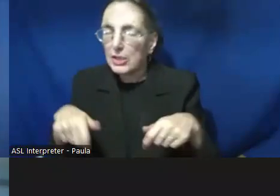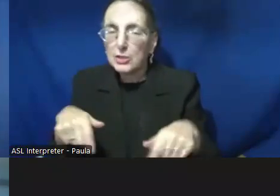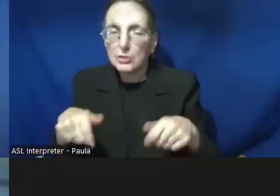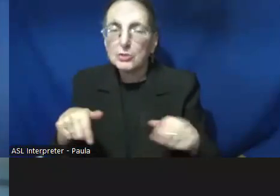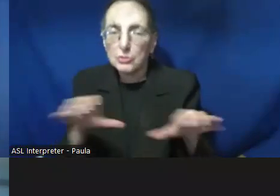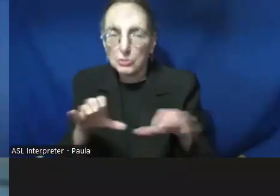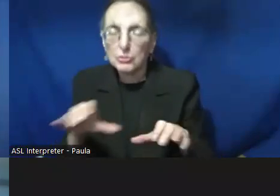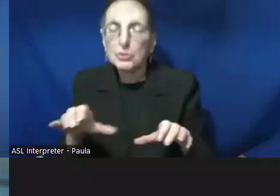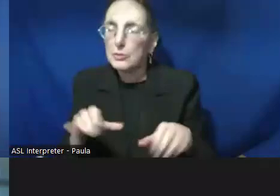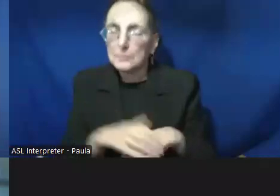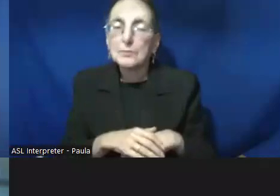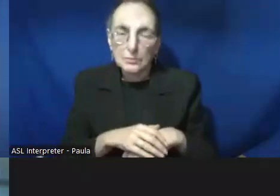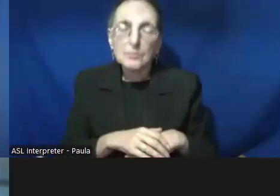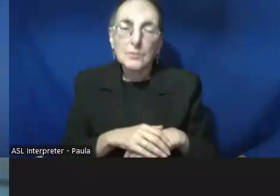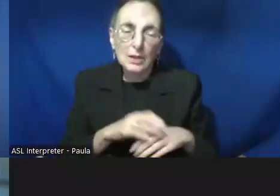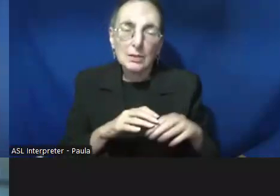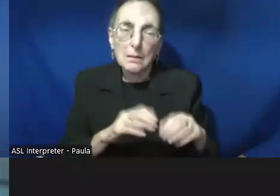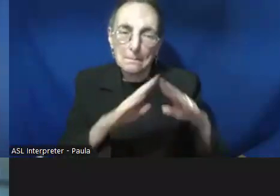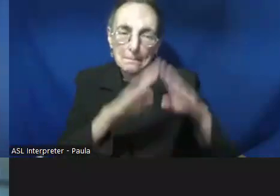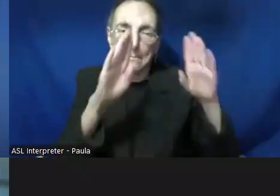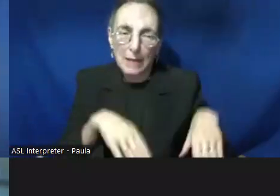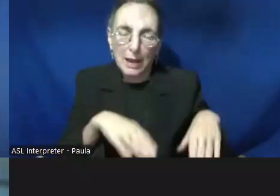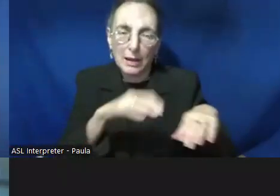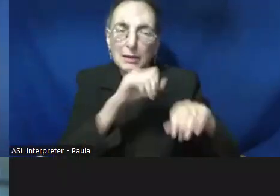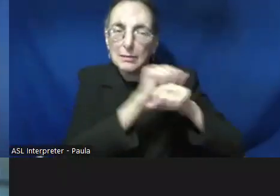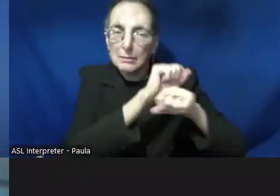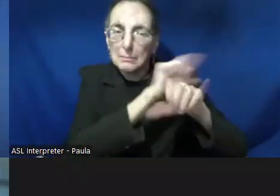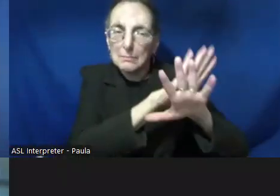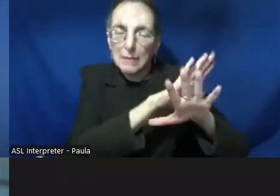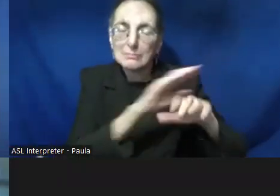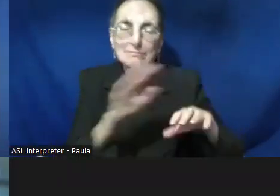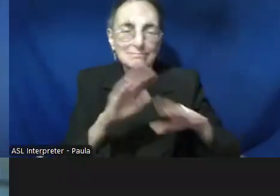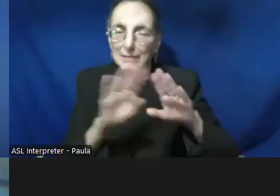fundamental alteration of the program. But to go horseback riding is not.